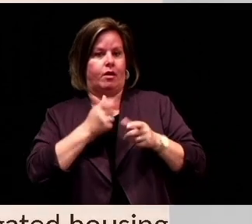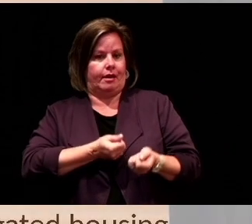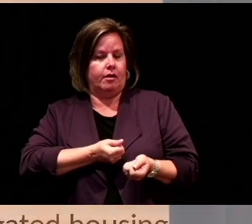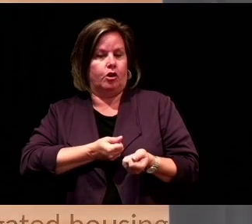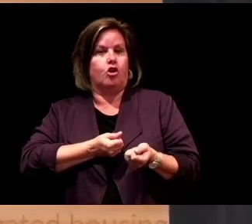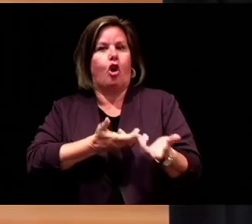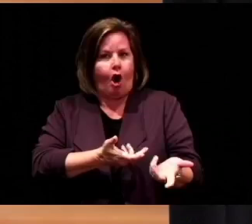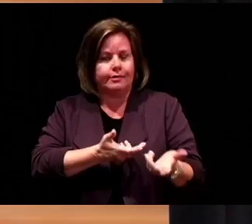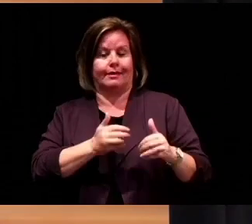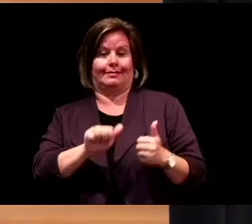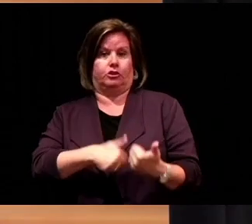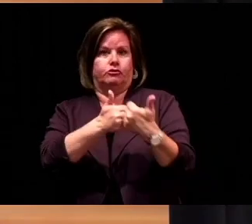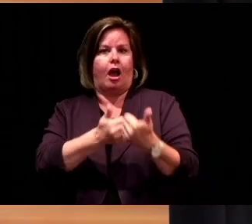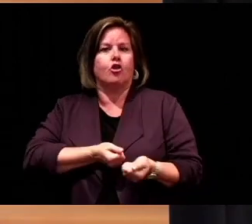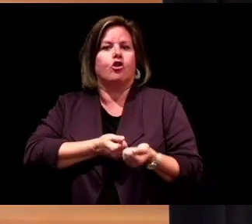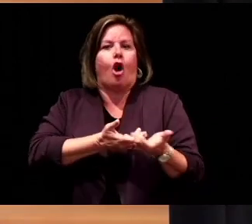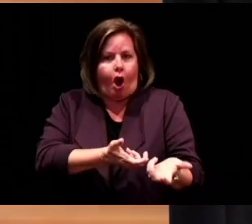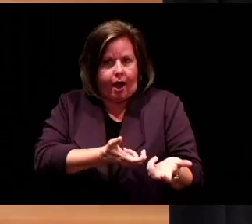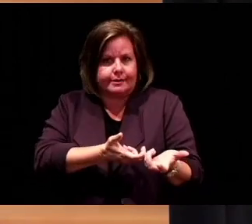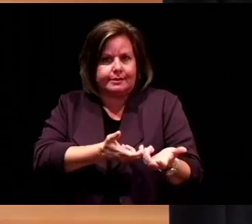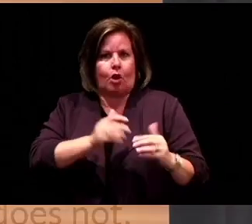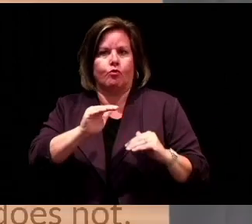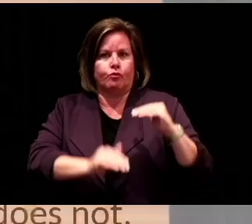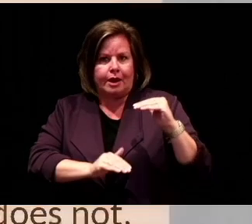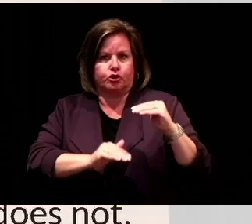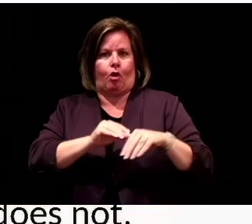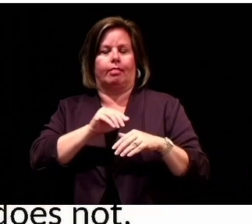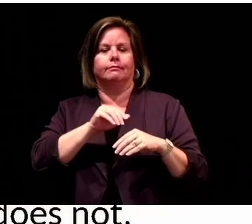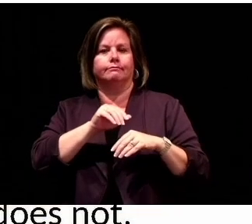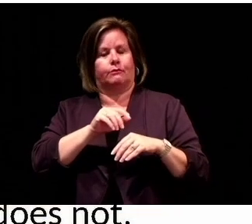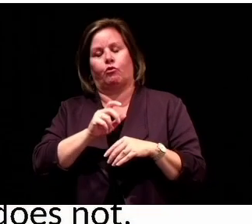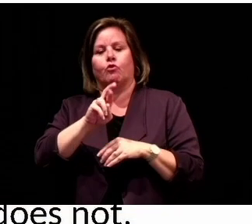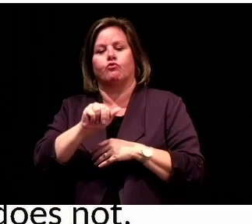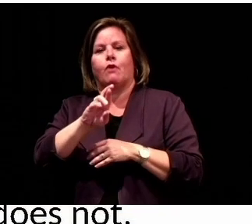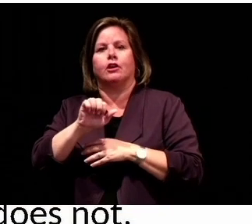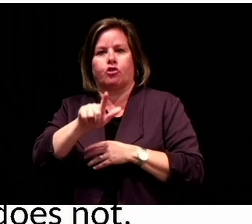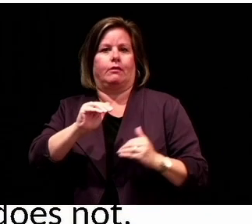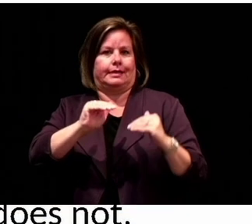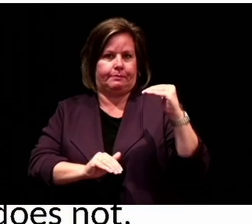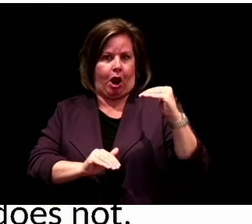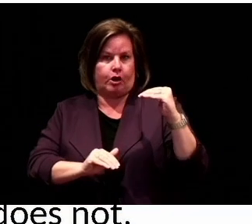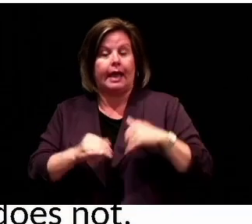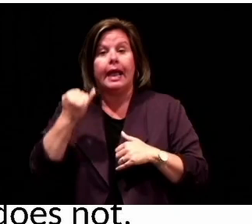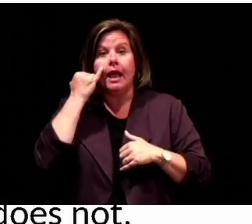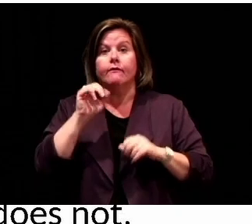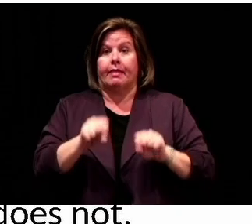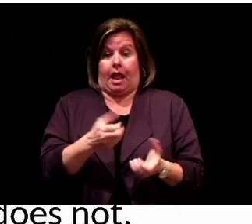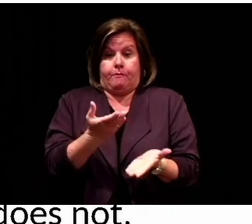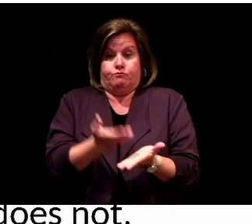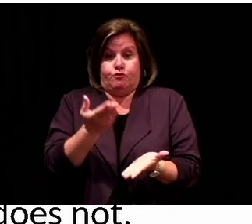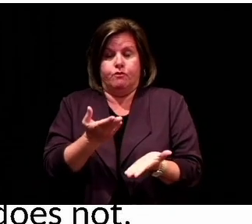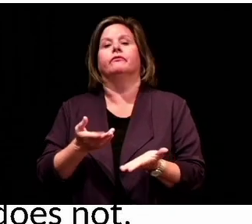causality department. The ICP wrote racial imbalance alone doesn't establish a case of